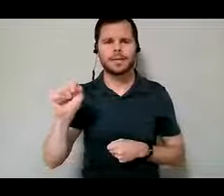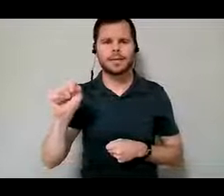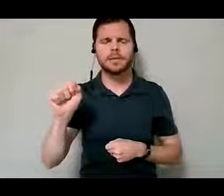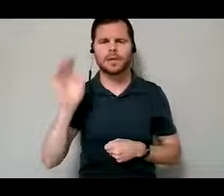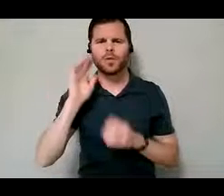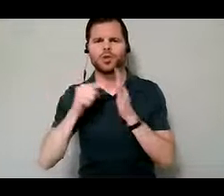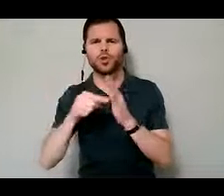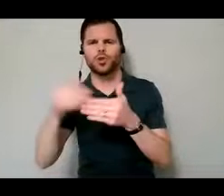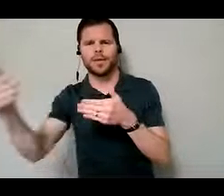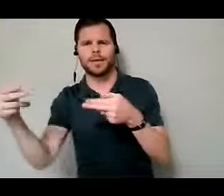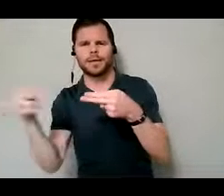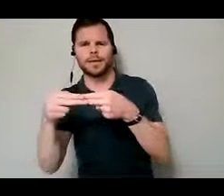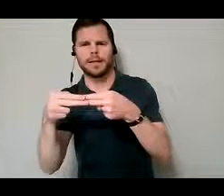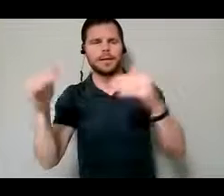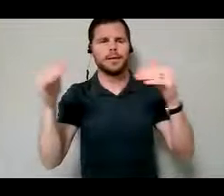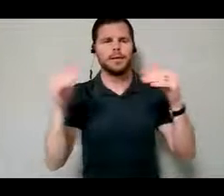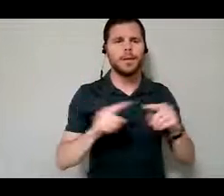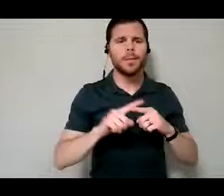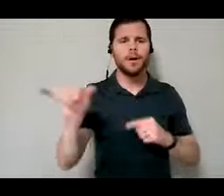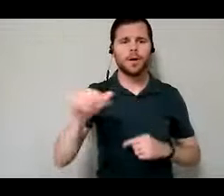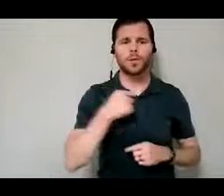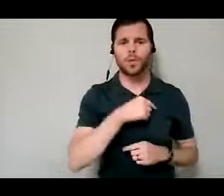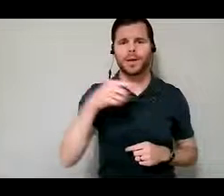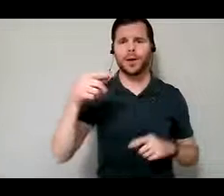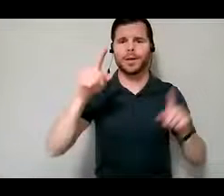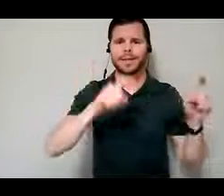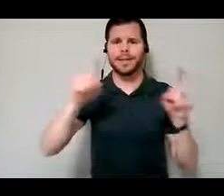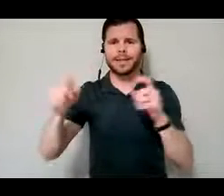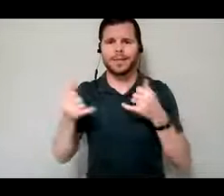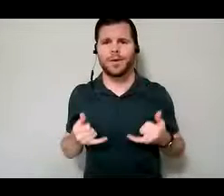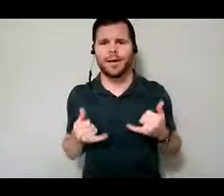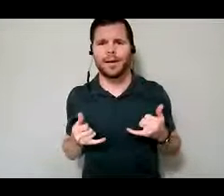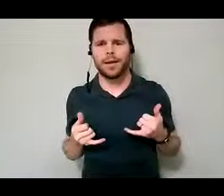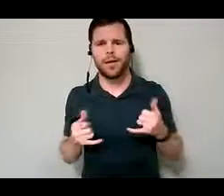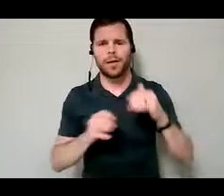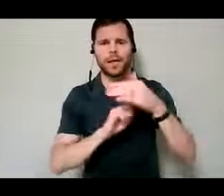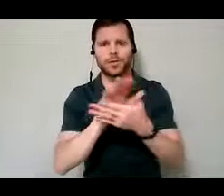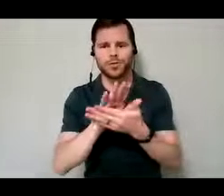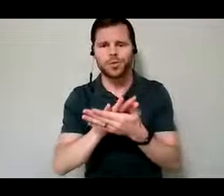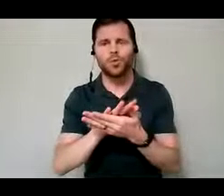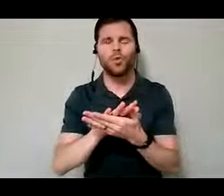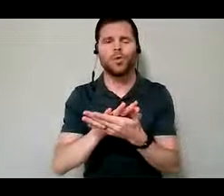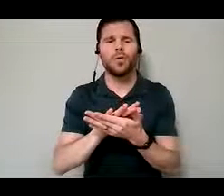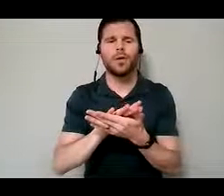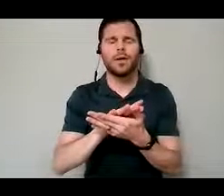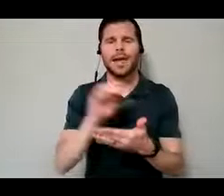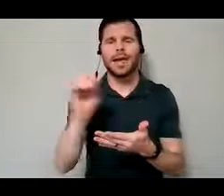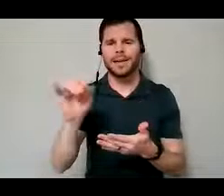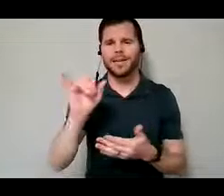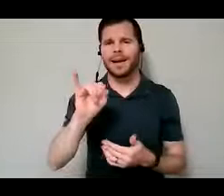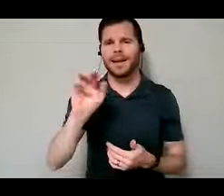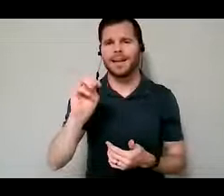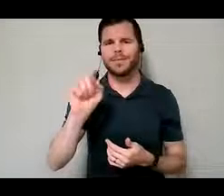already, but we are piloting right now at elementary school and some of our multi-tier systems of support schools,